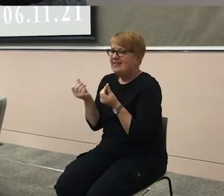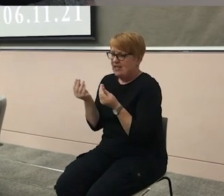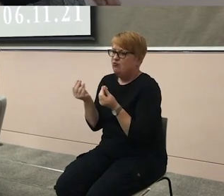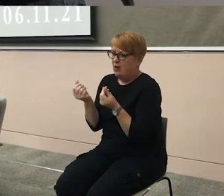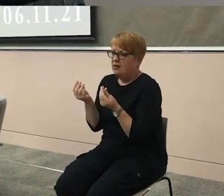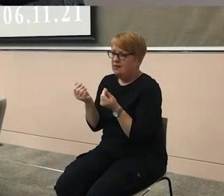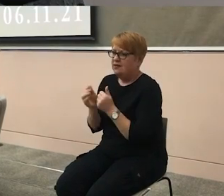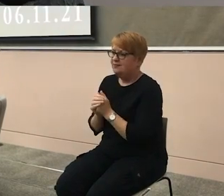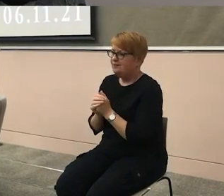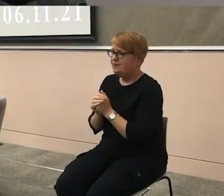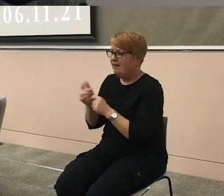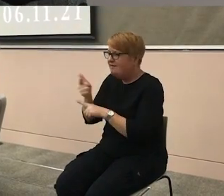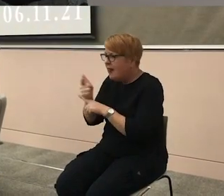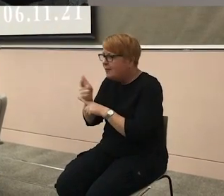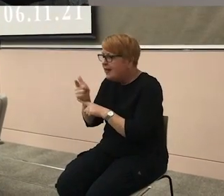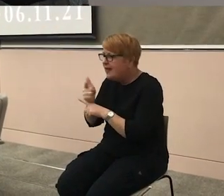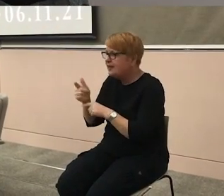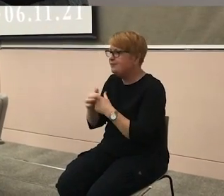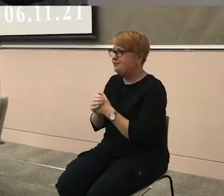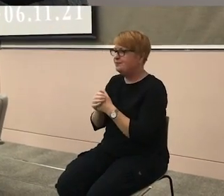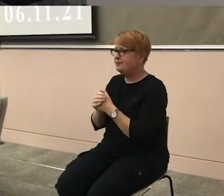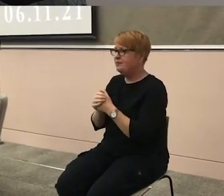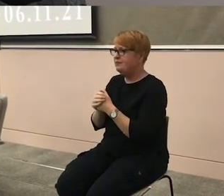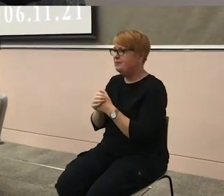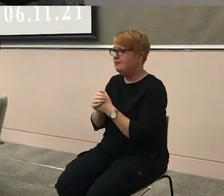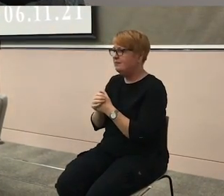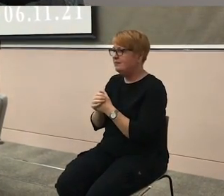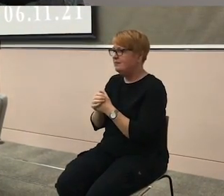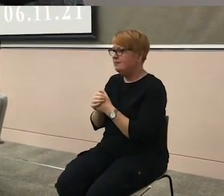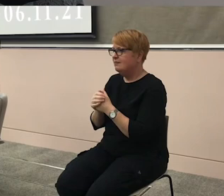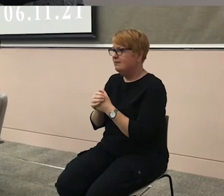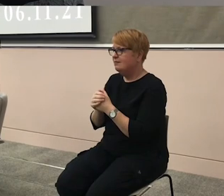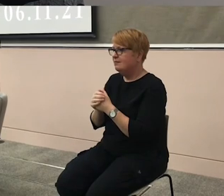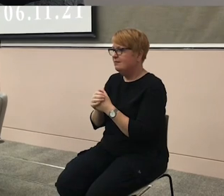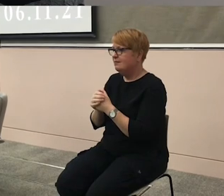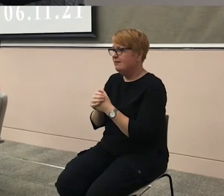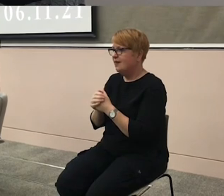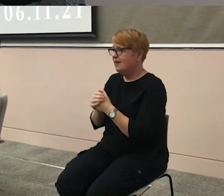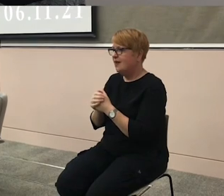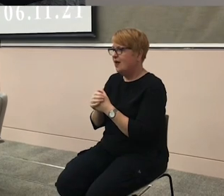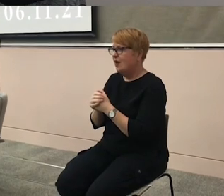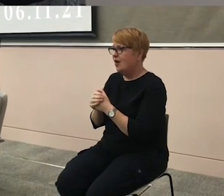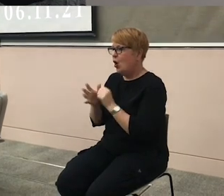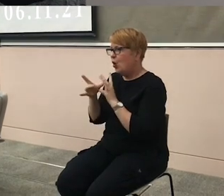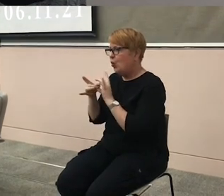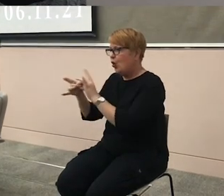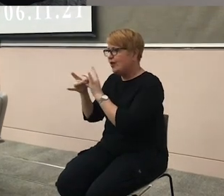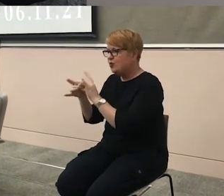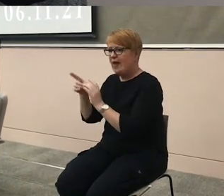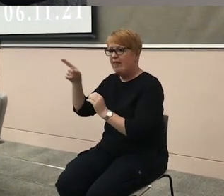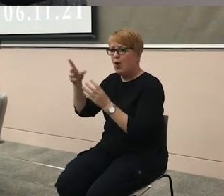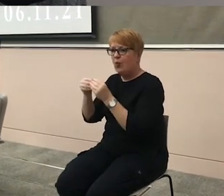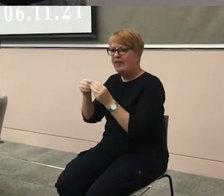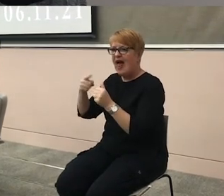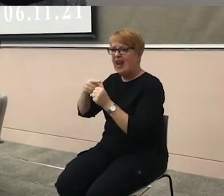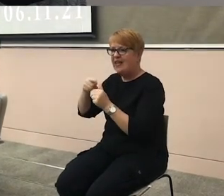and the filming was like, you know, we felt like we were working from the same vein often, like, and like leaning on Alina to like decide